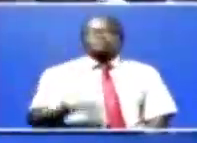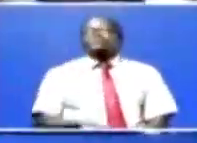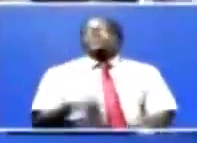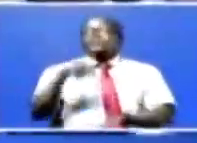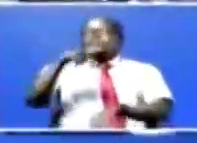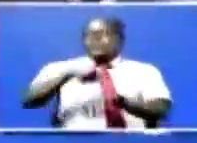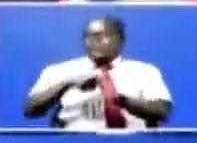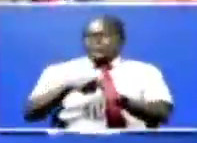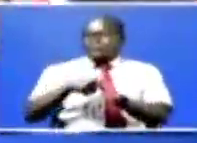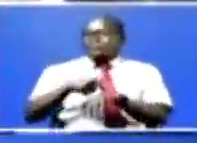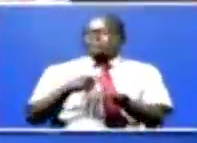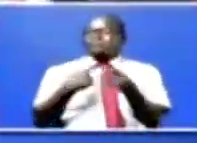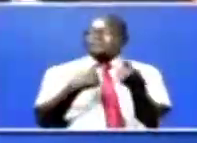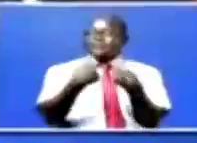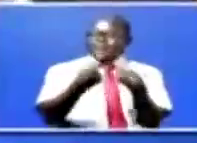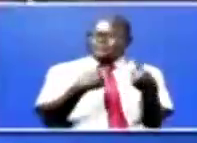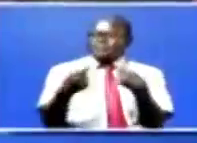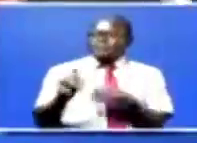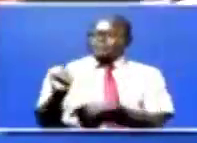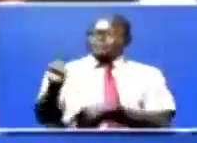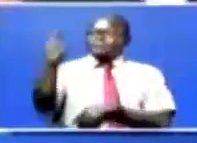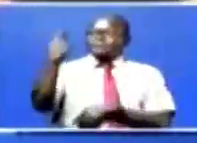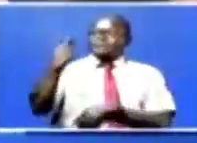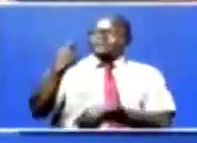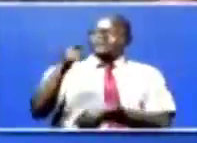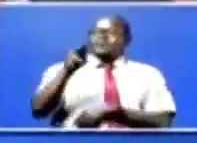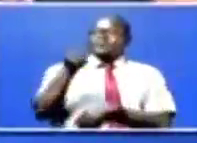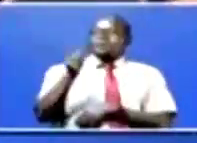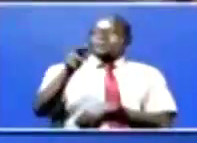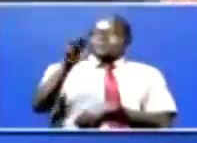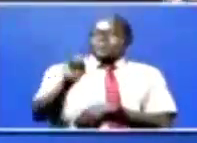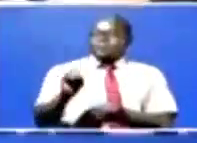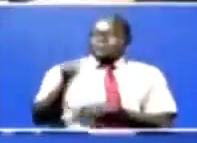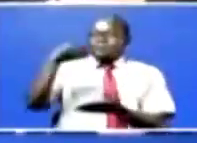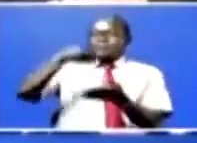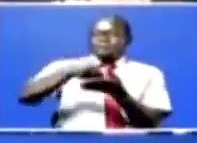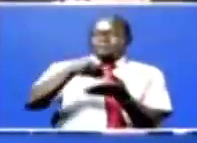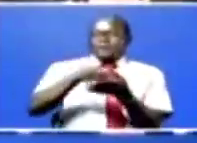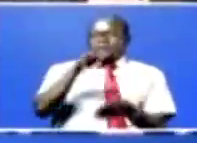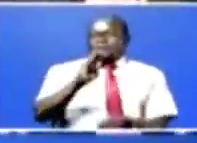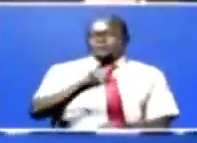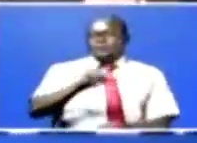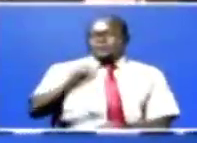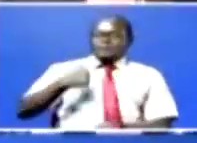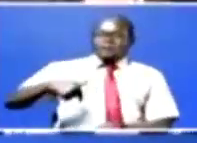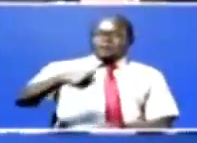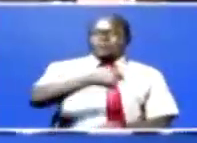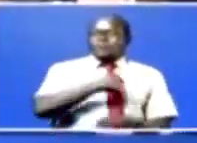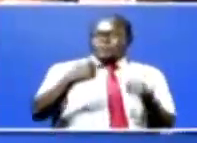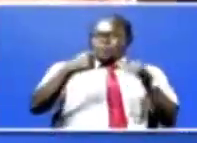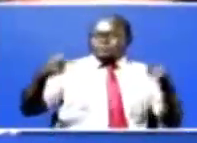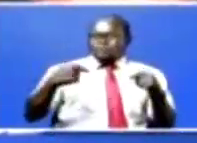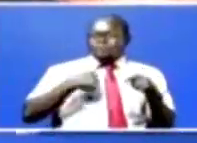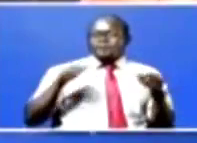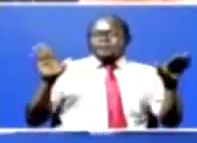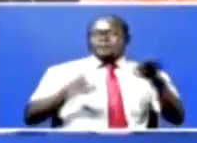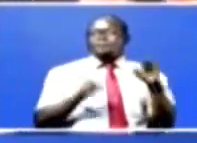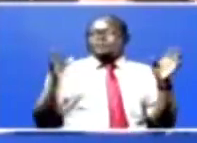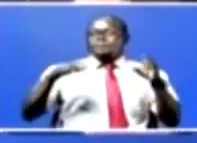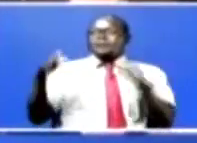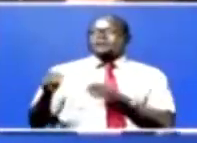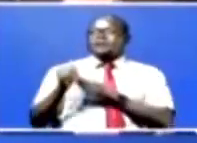During the acrimonious debate on the president's memorandum on the finance bill. Since in your opposition, mimi ni deputy party leader for